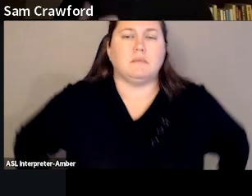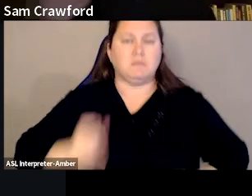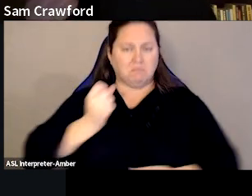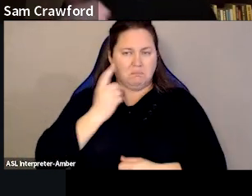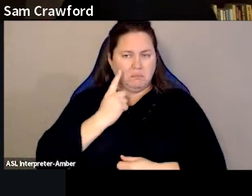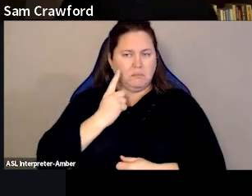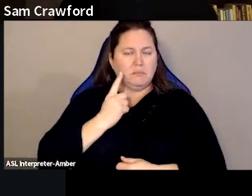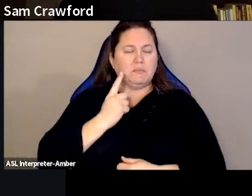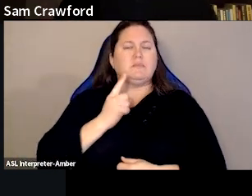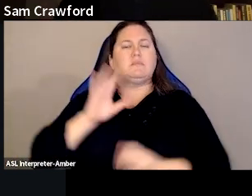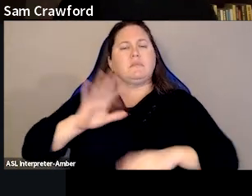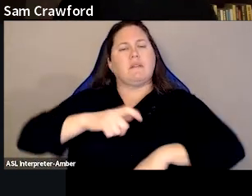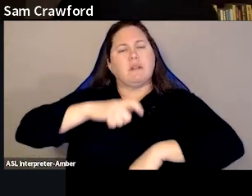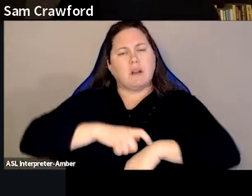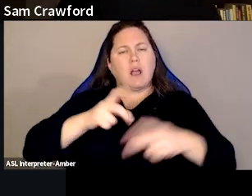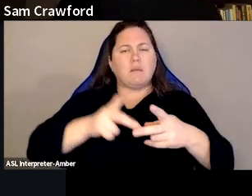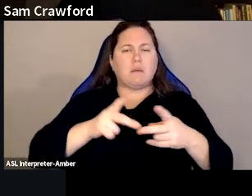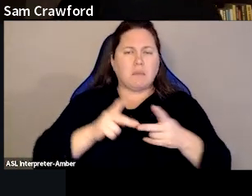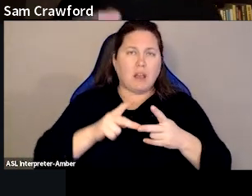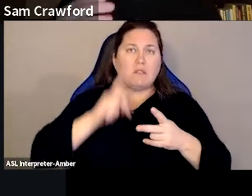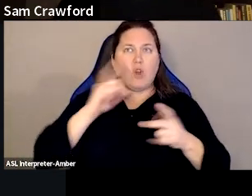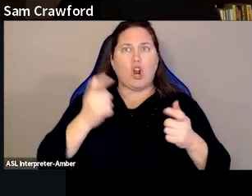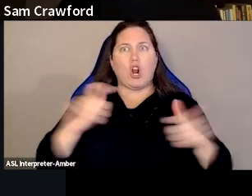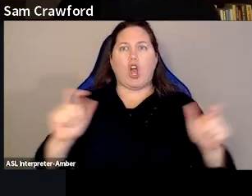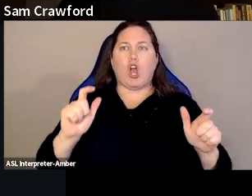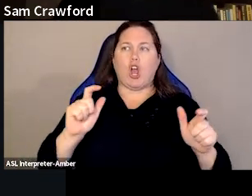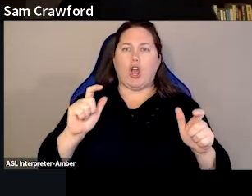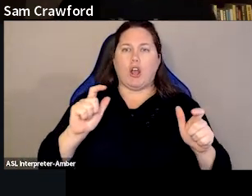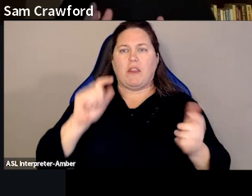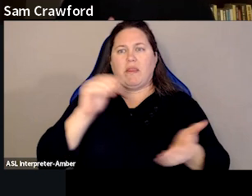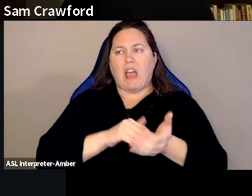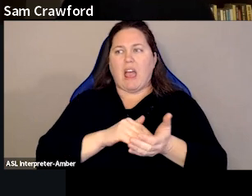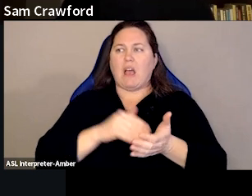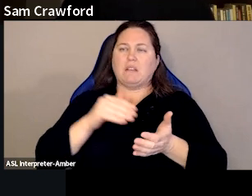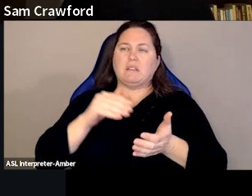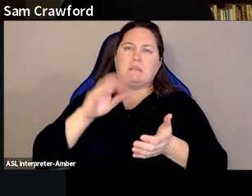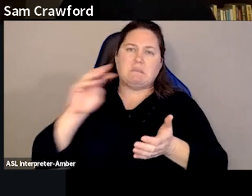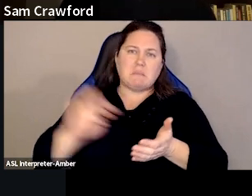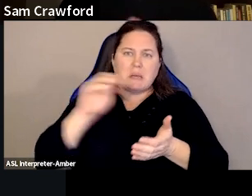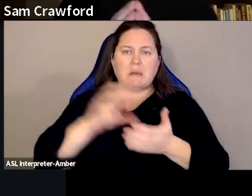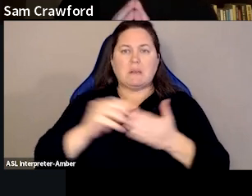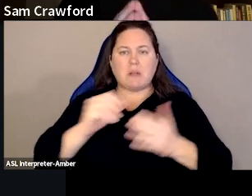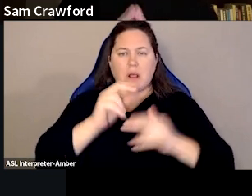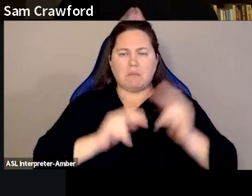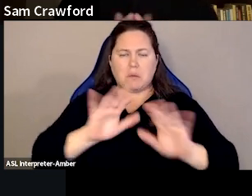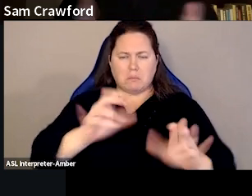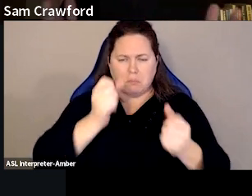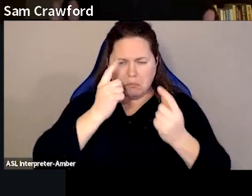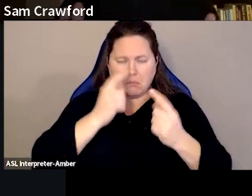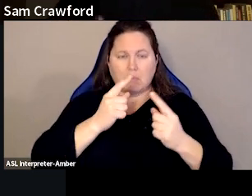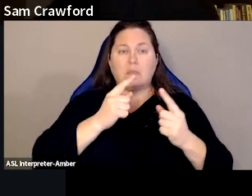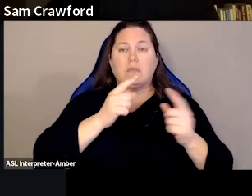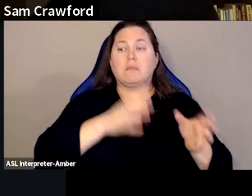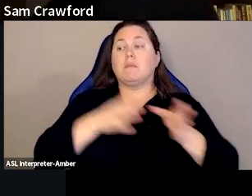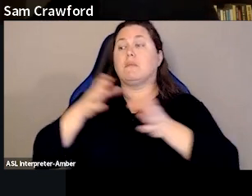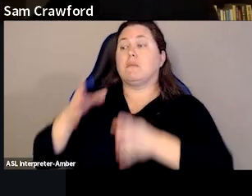for 6 and maybe even 7-figure builds. But the reality is that for the majority of sites, I don't think this is